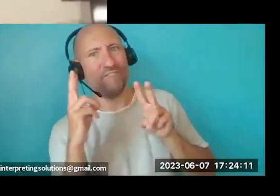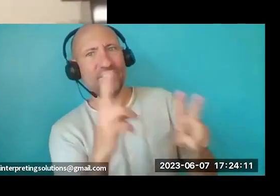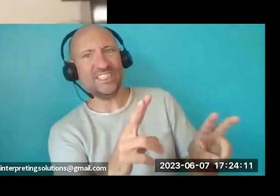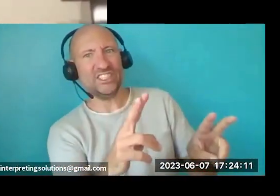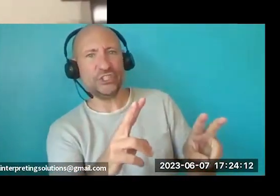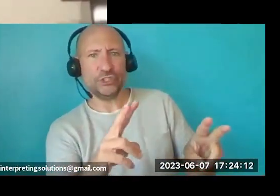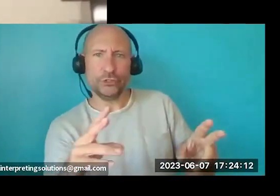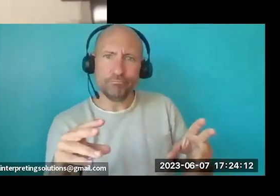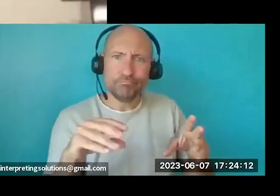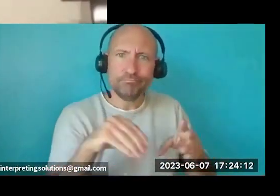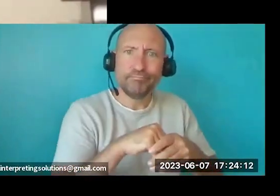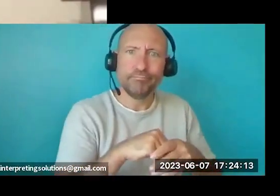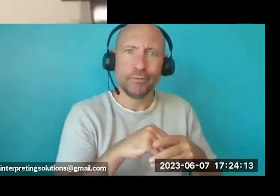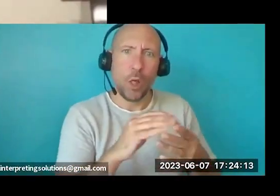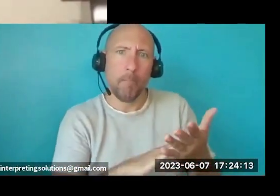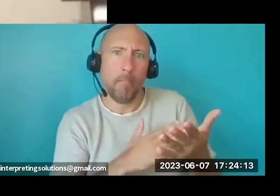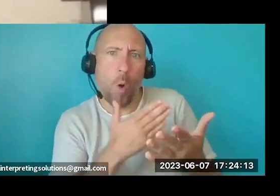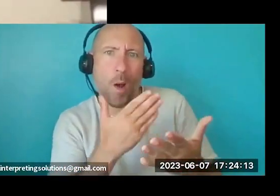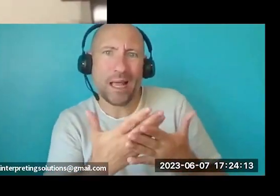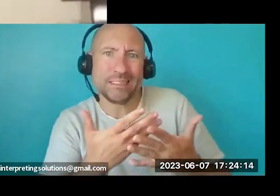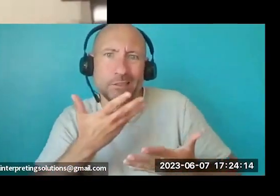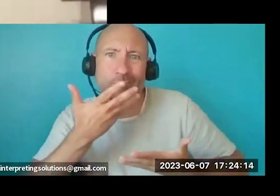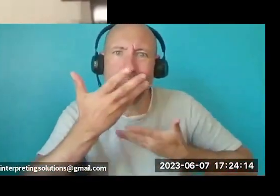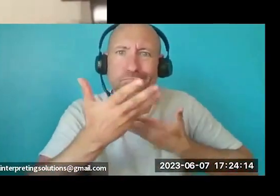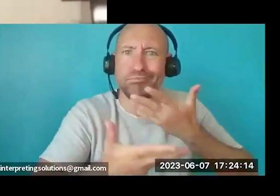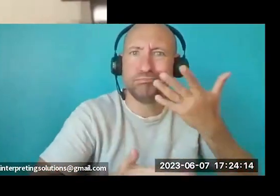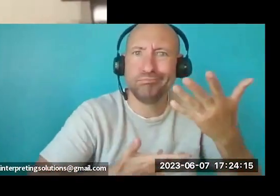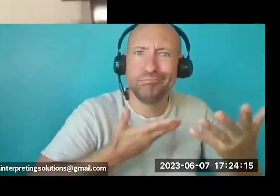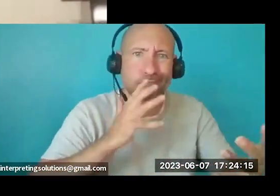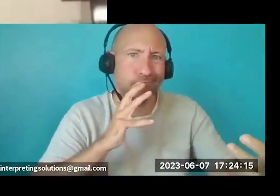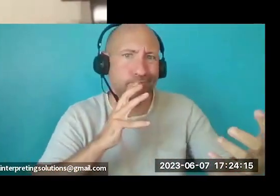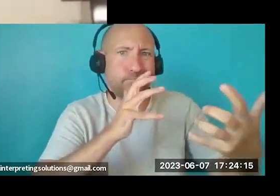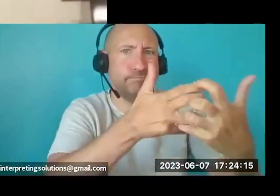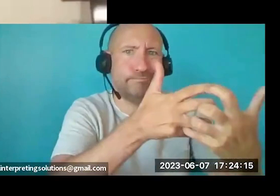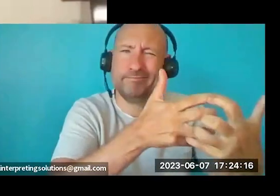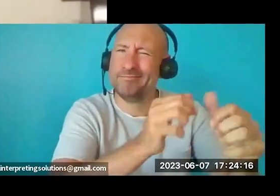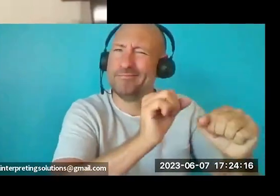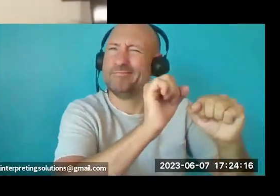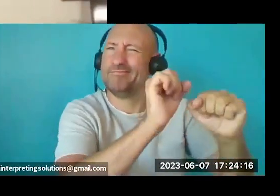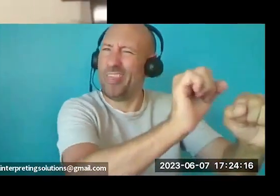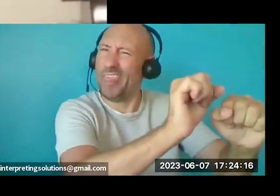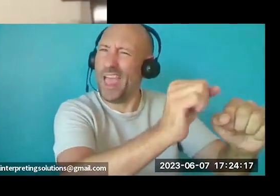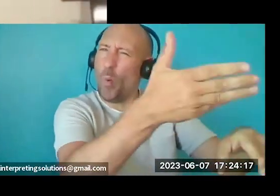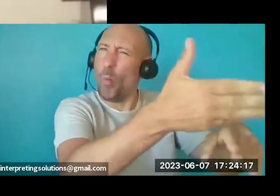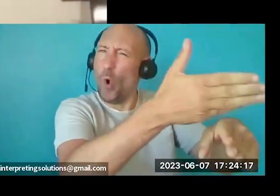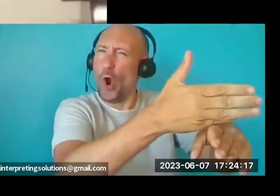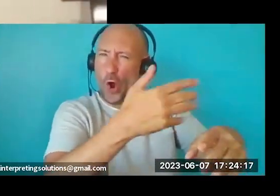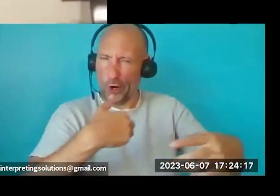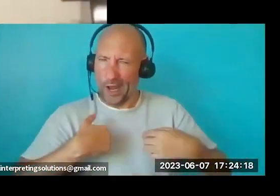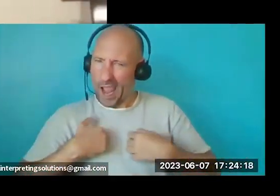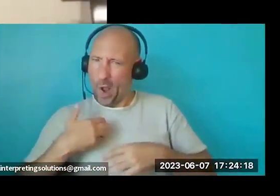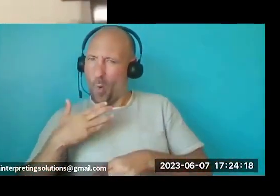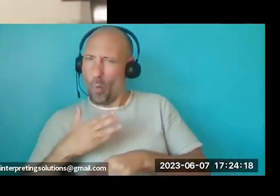with the poetics of the artist to come as close as possible to the work of the